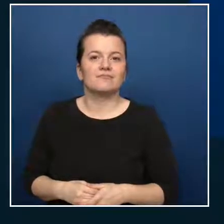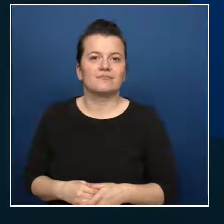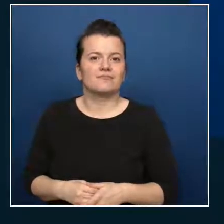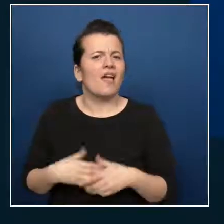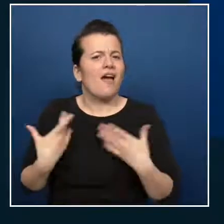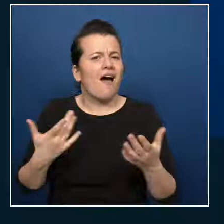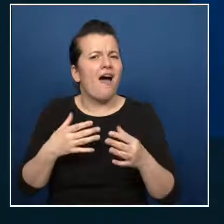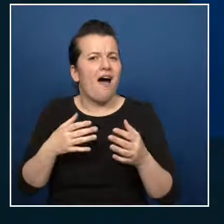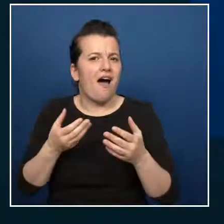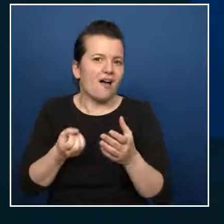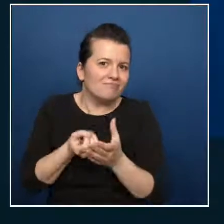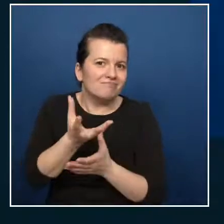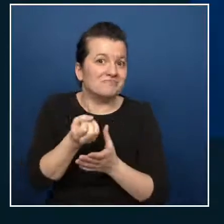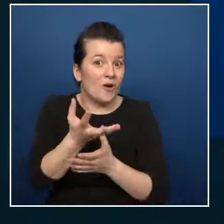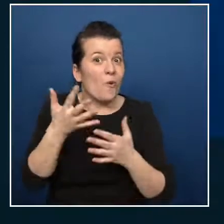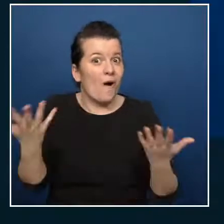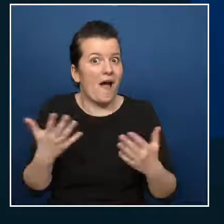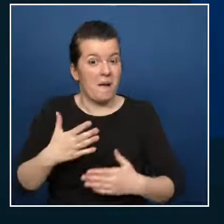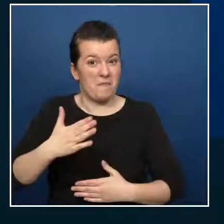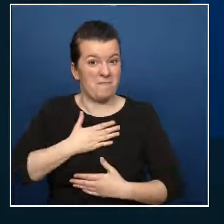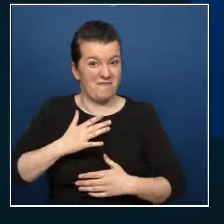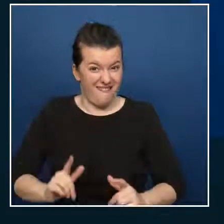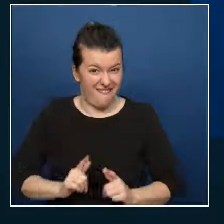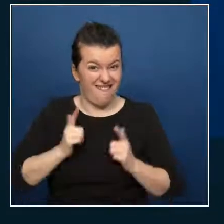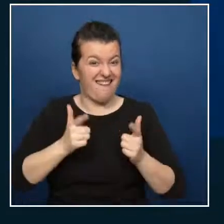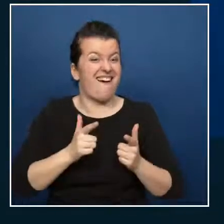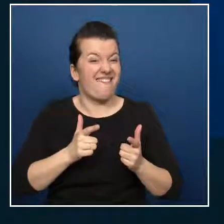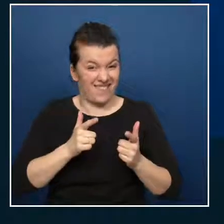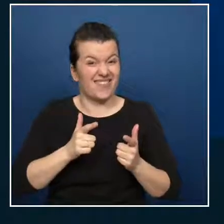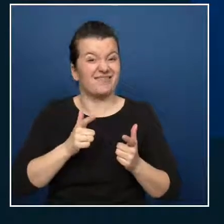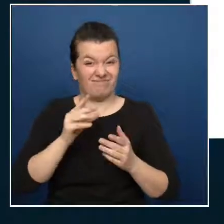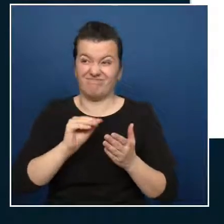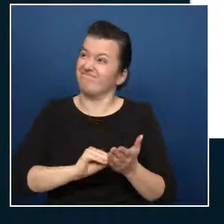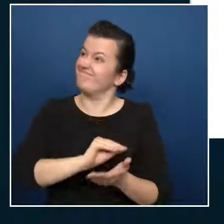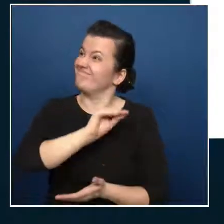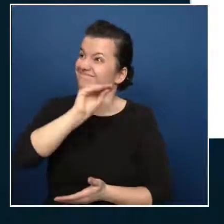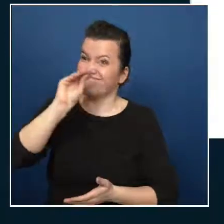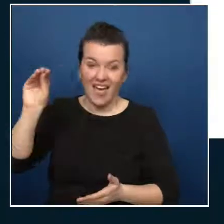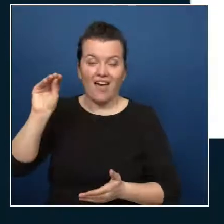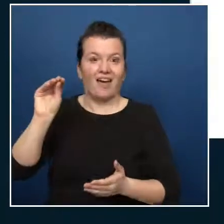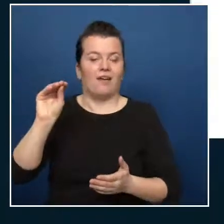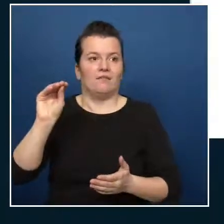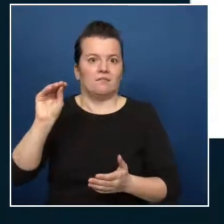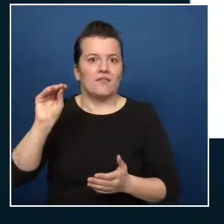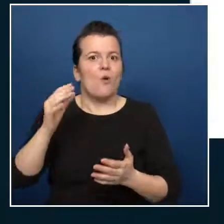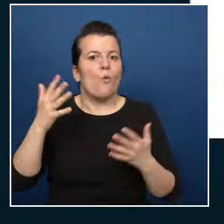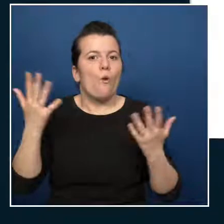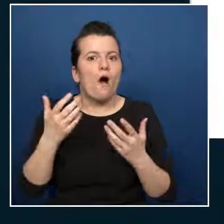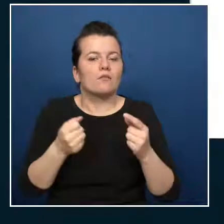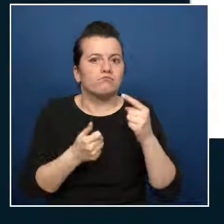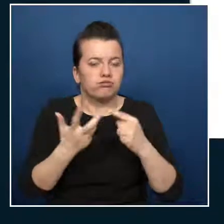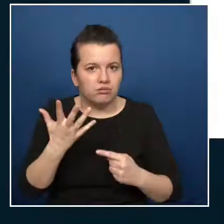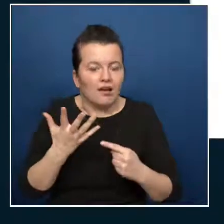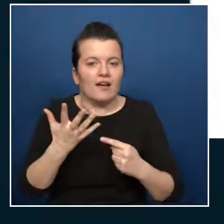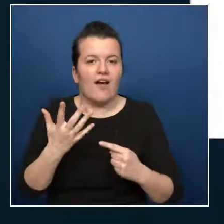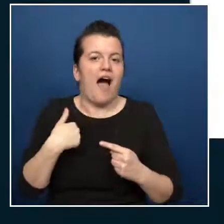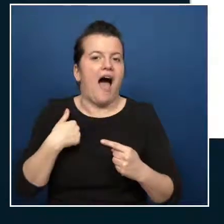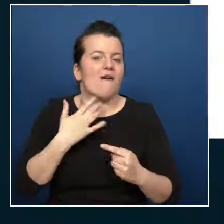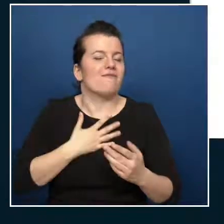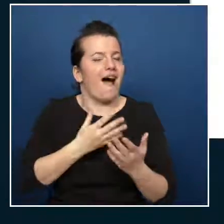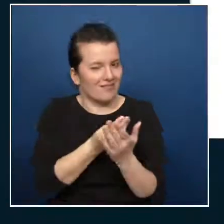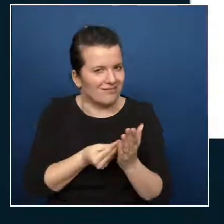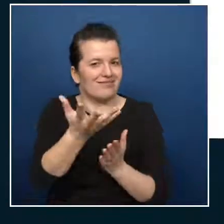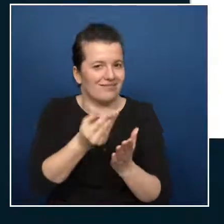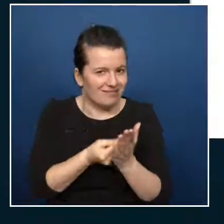my real life project, Azure migration project. So as an overview, I will be